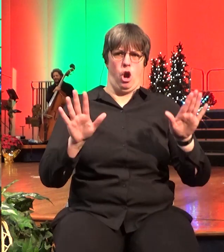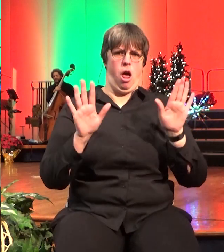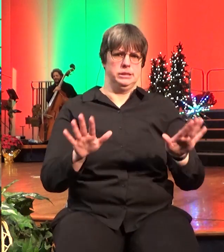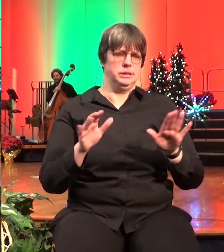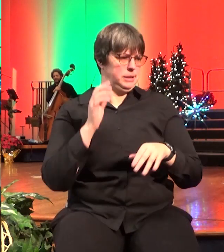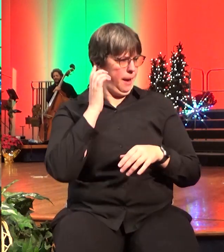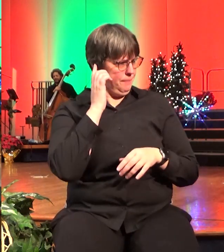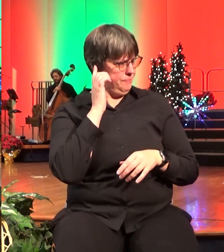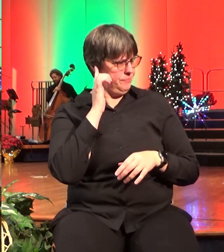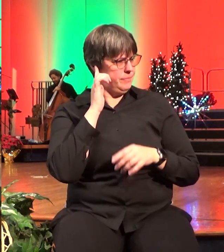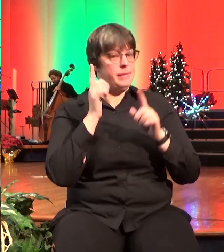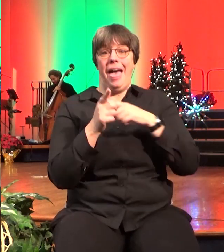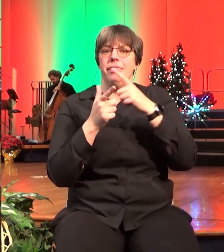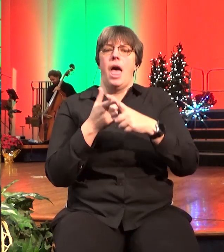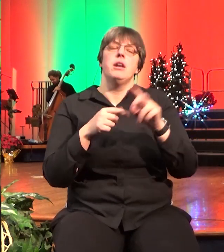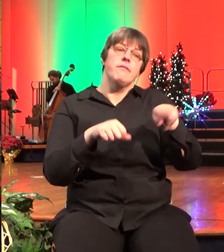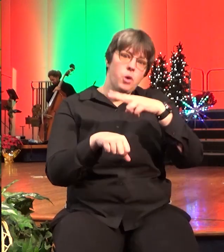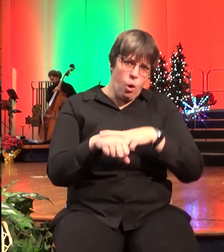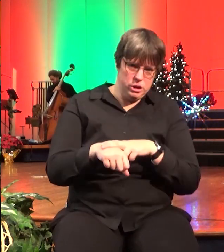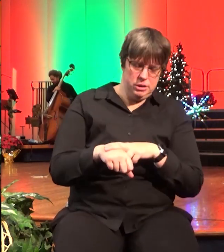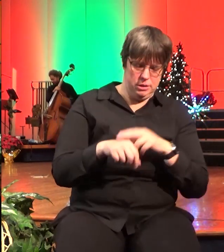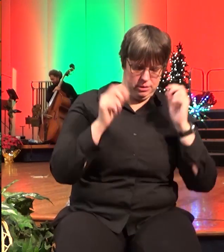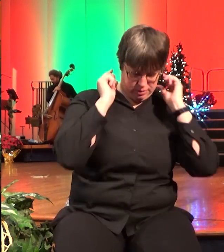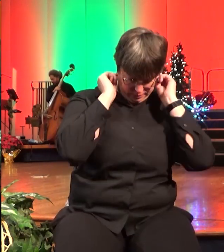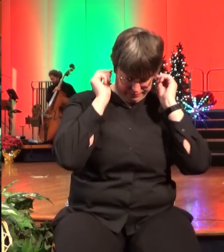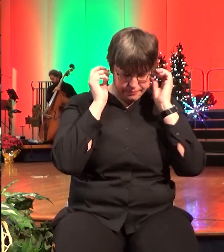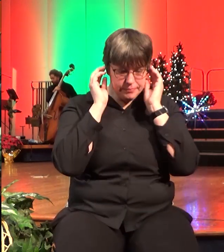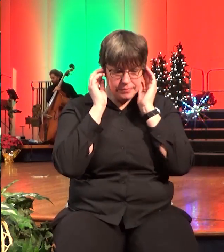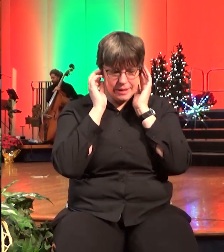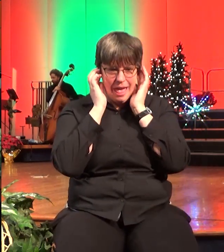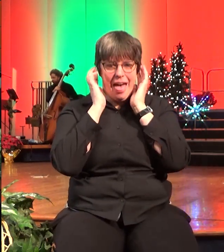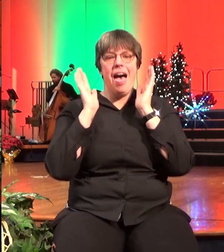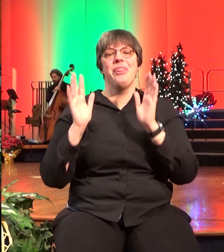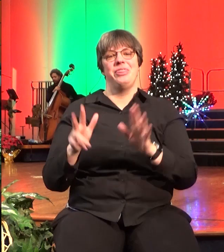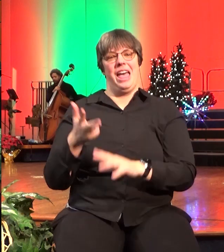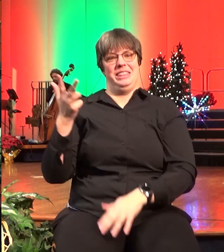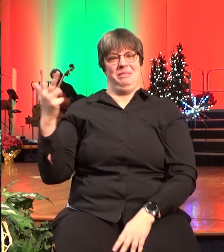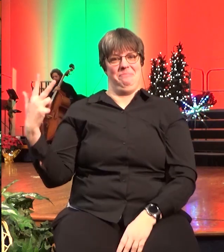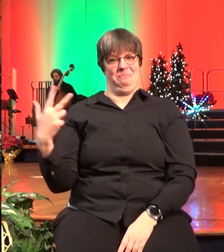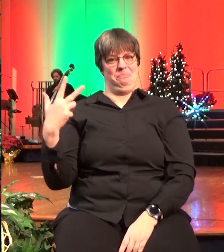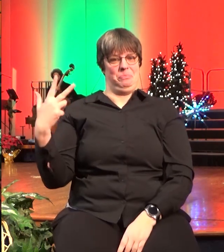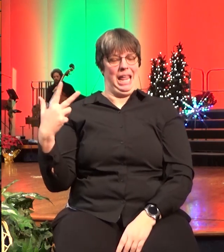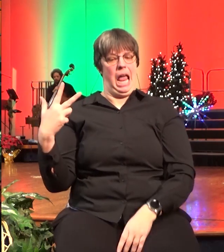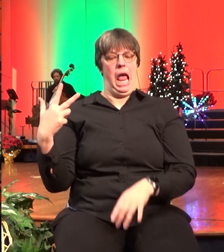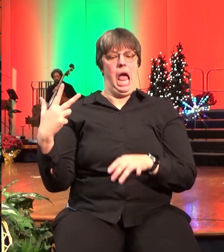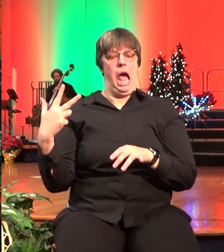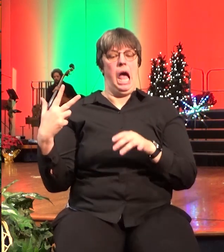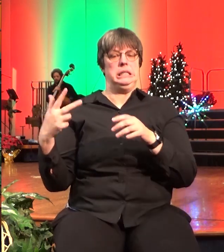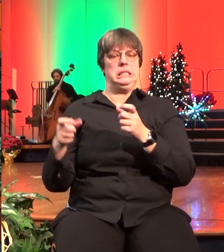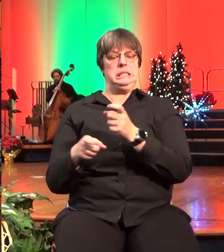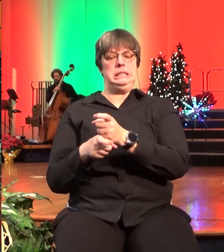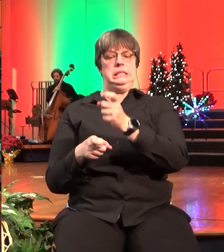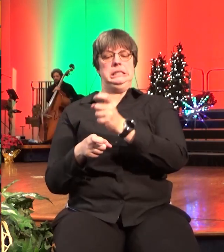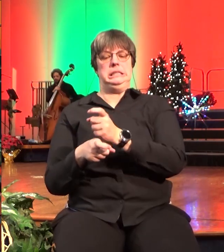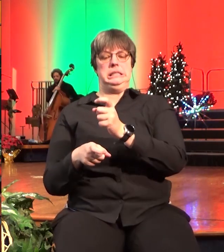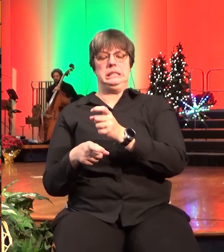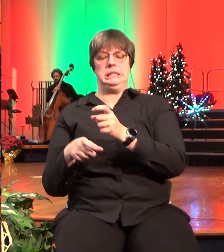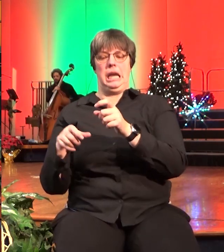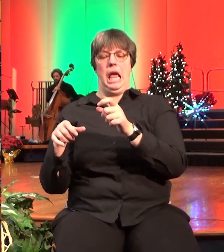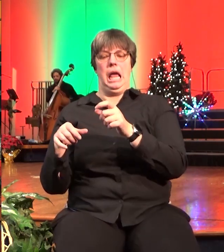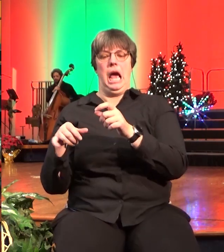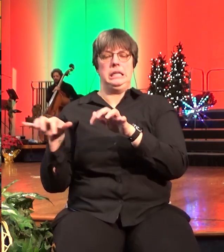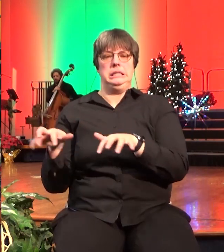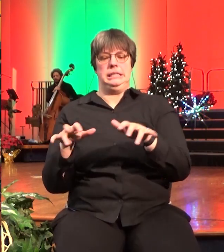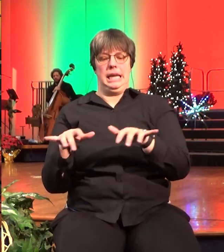And then, of course, the wonderful ding-a-ling-a-long, ding-a-long-longs, all those guys, right? And